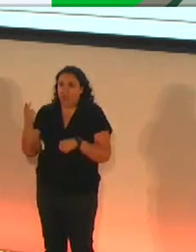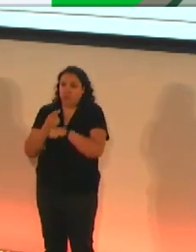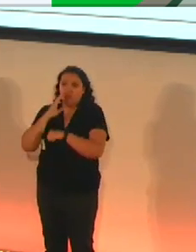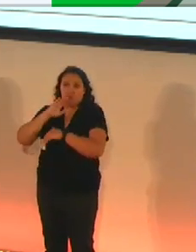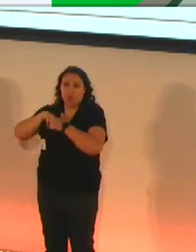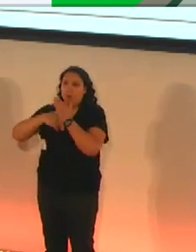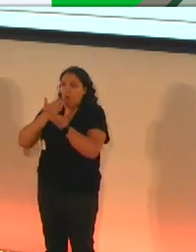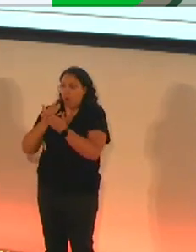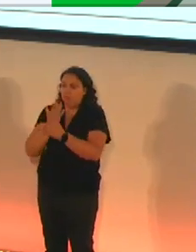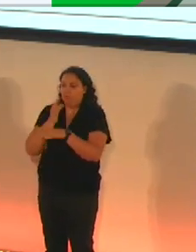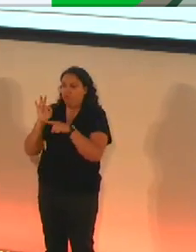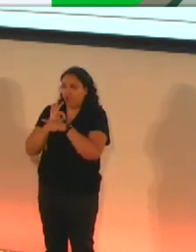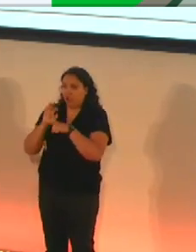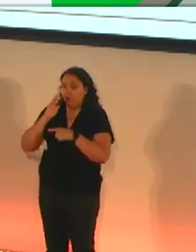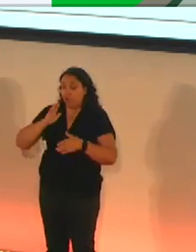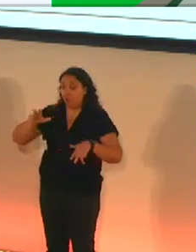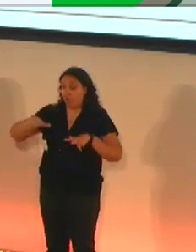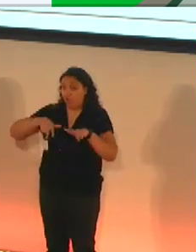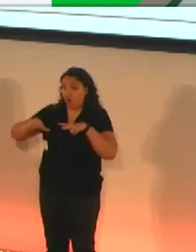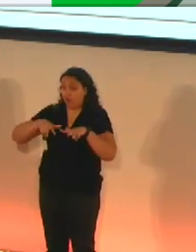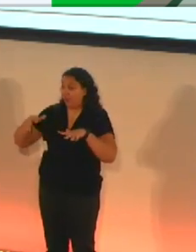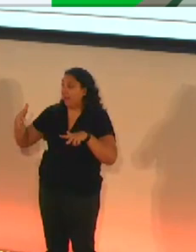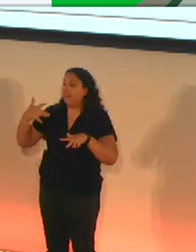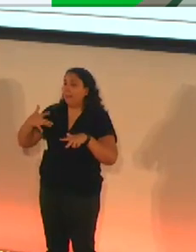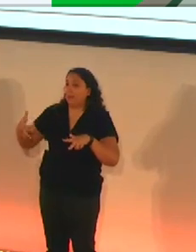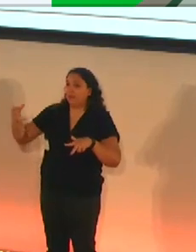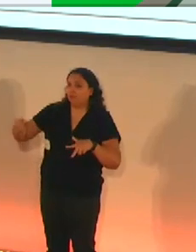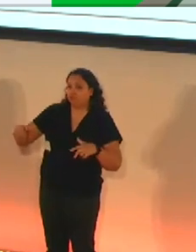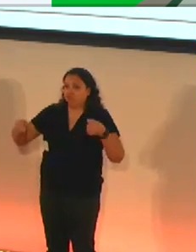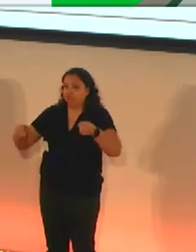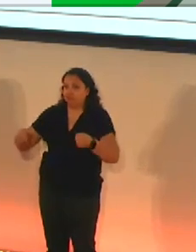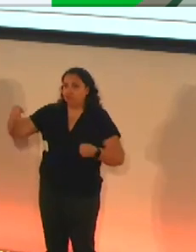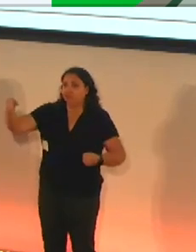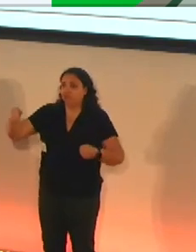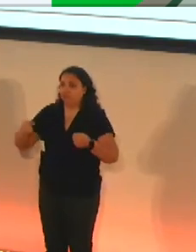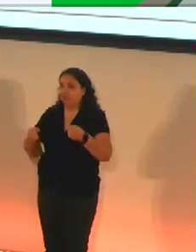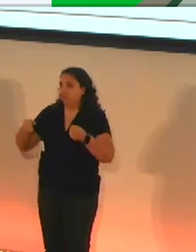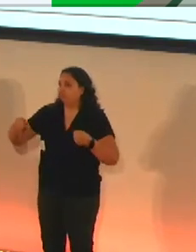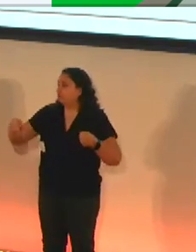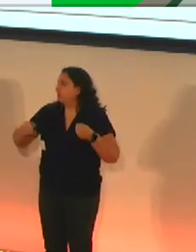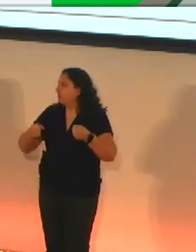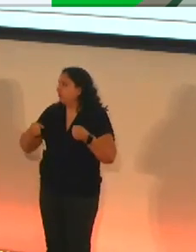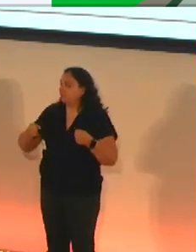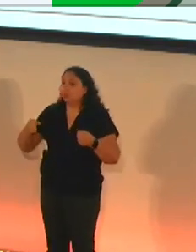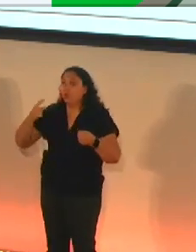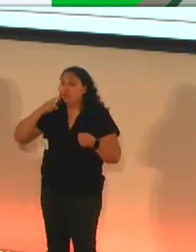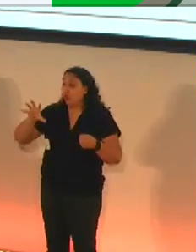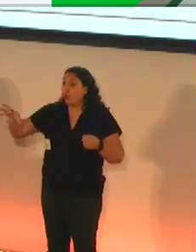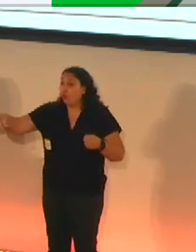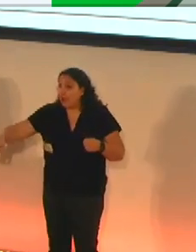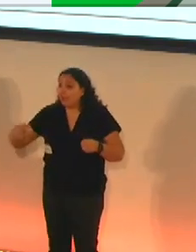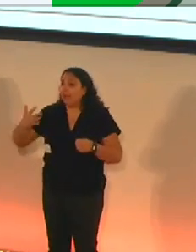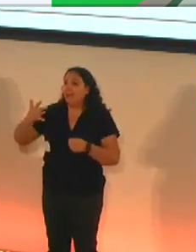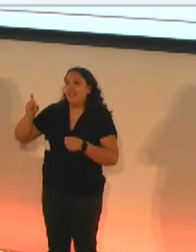VR. For walking, you would use one of these joysticks to move forward along the ground. For grabbing, you would use the grip button to simulate grabbing an object